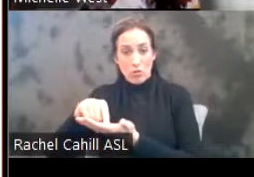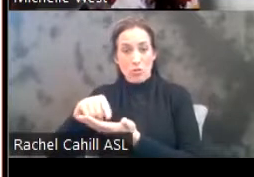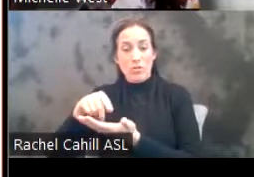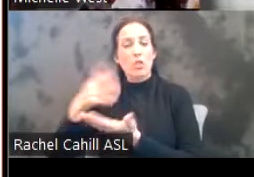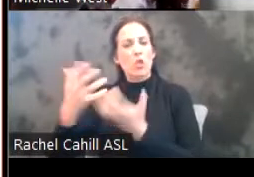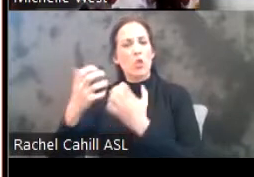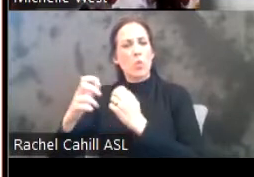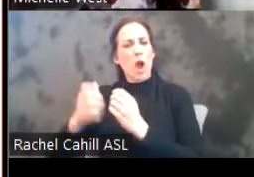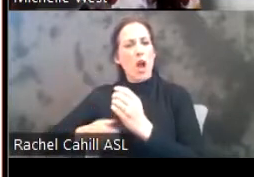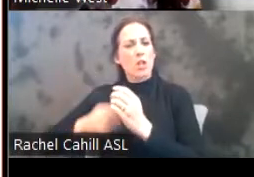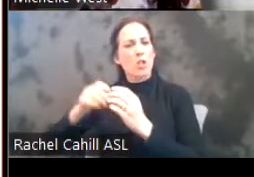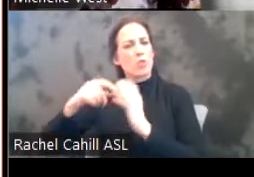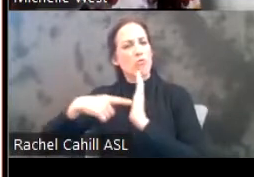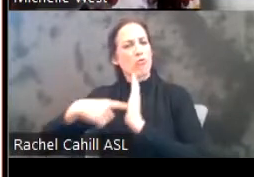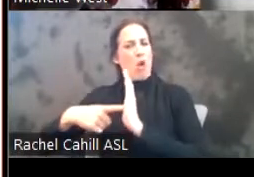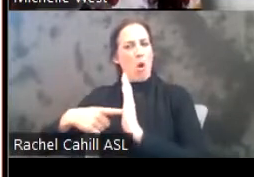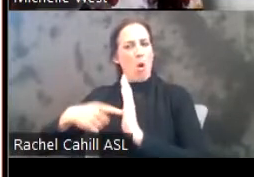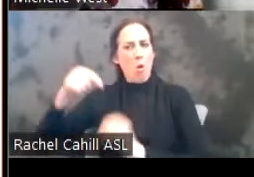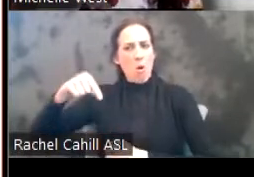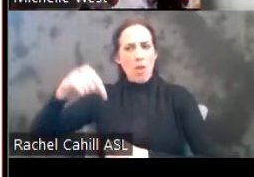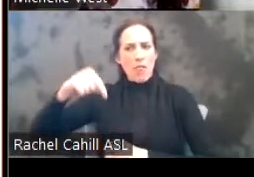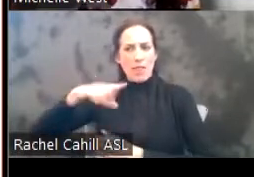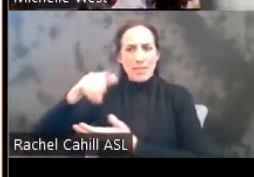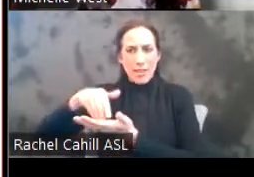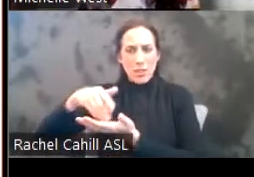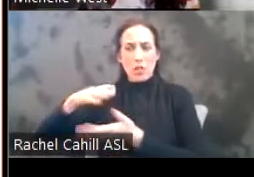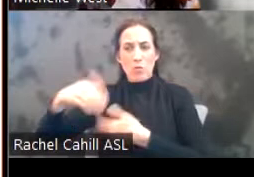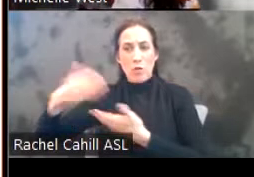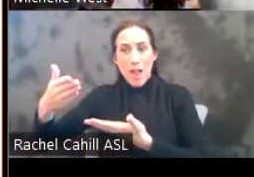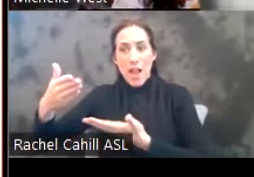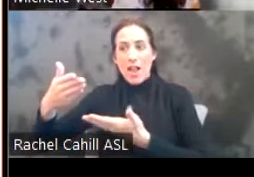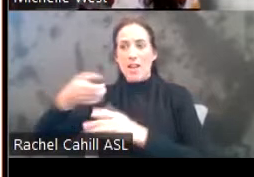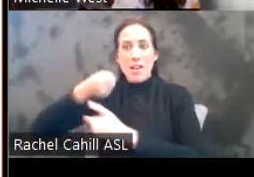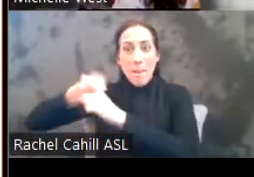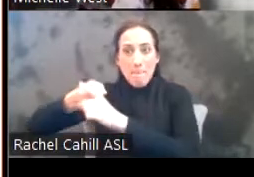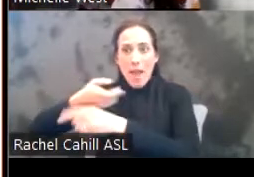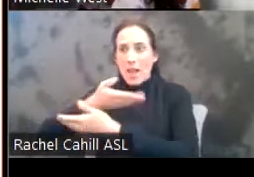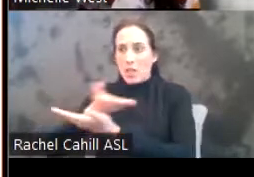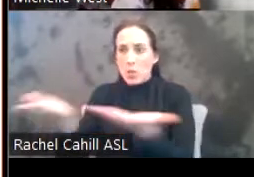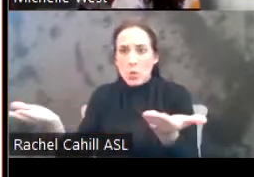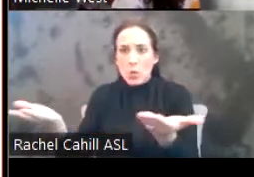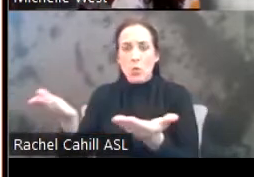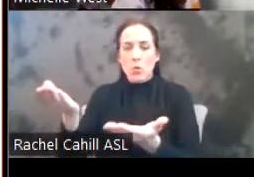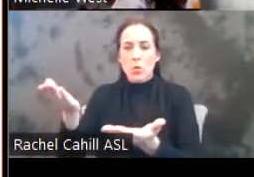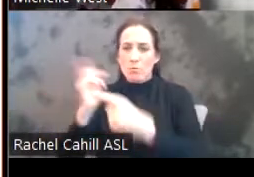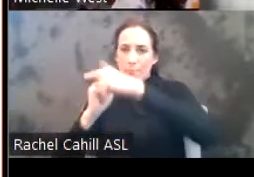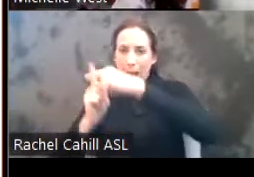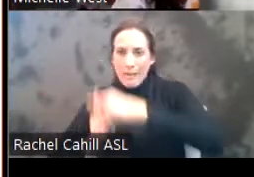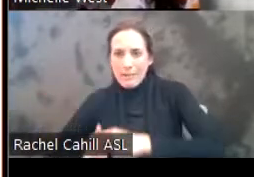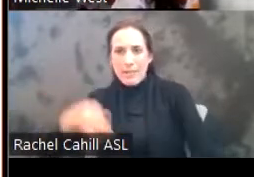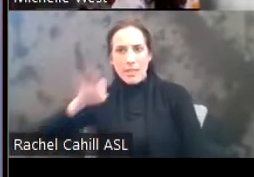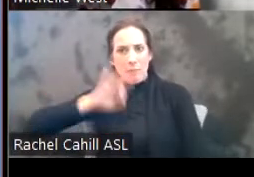do, that people should know this is the impact we do, this is the benefit to you for what our center can do for